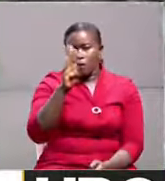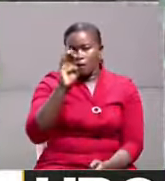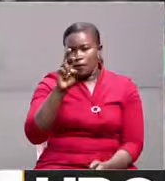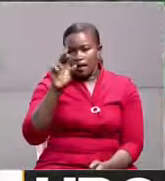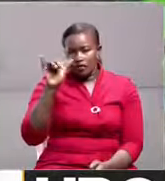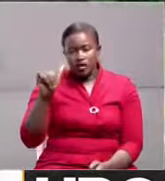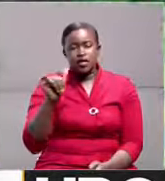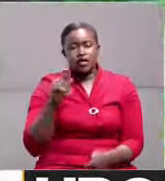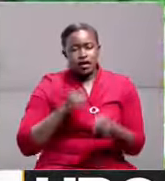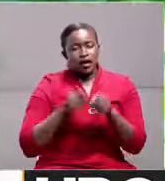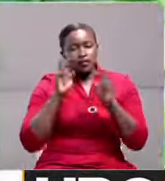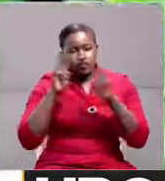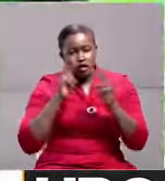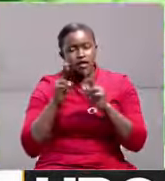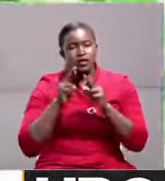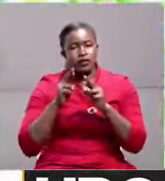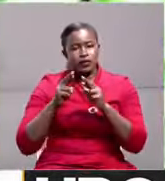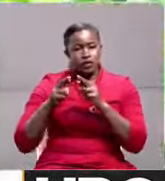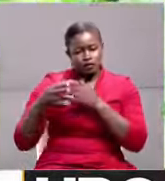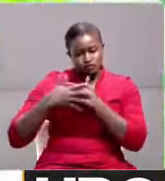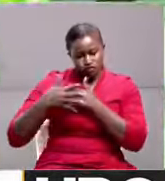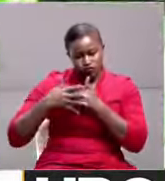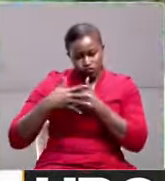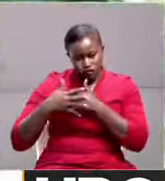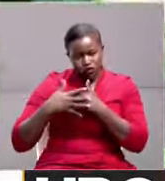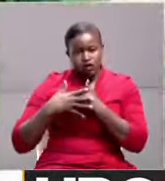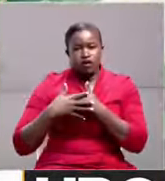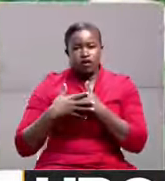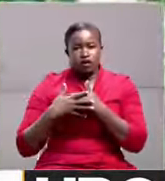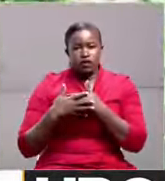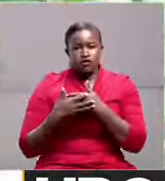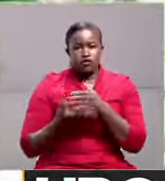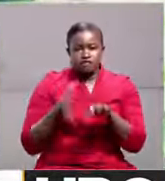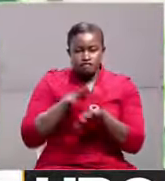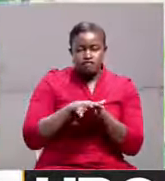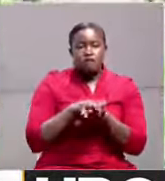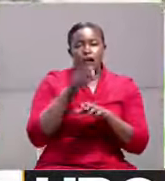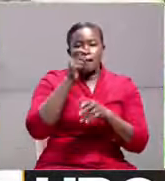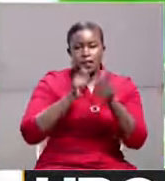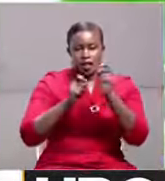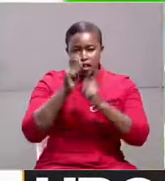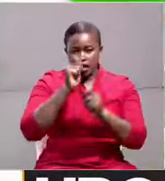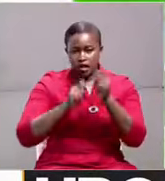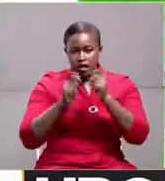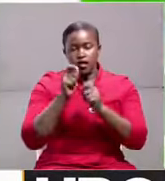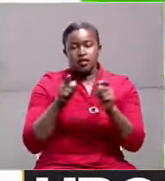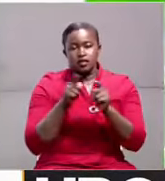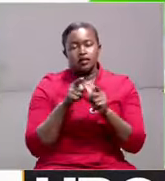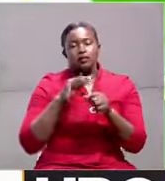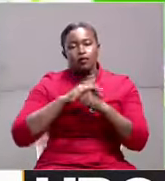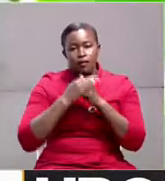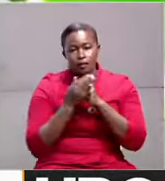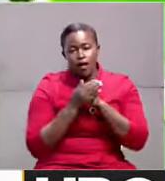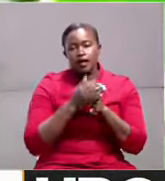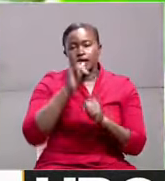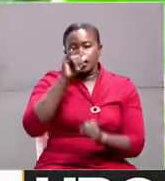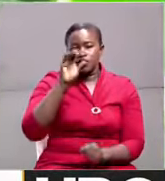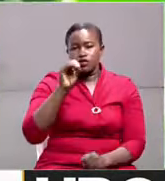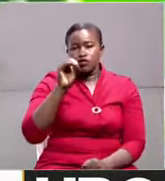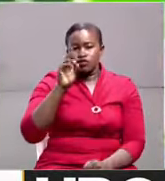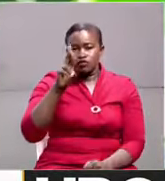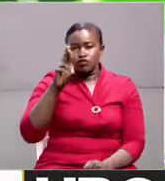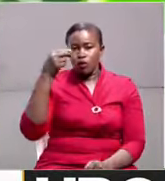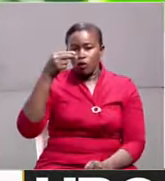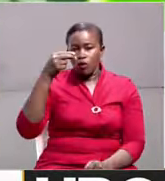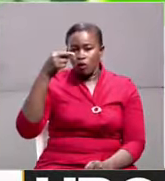process them, we freeze them, we blend them into our milk, and we work on the yogurt. So we are